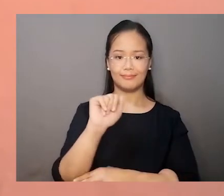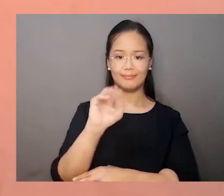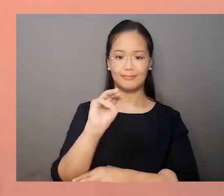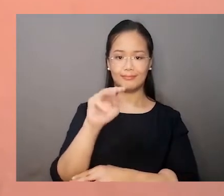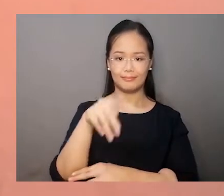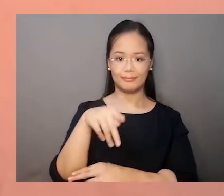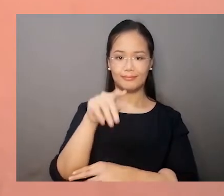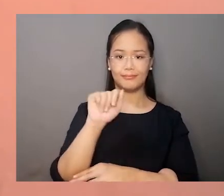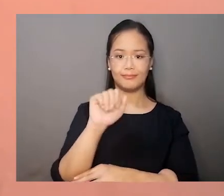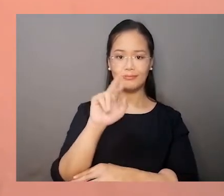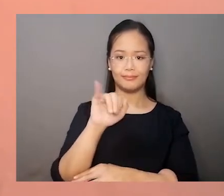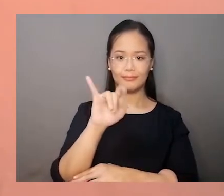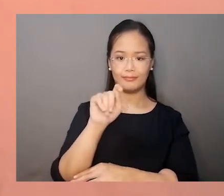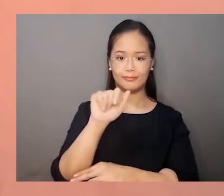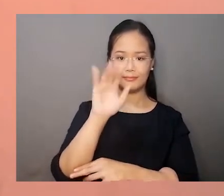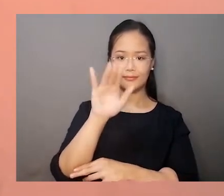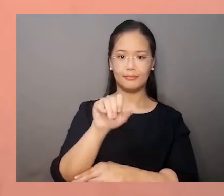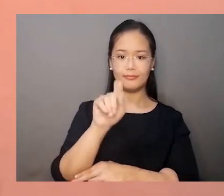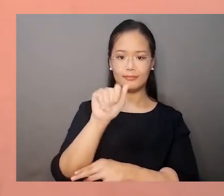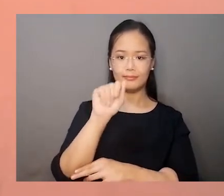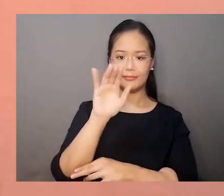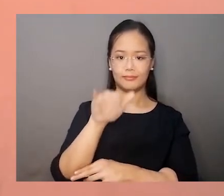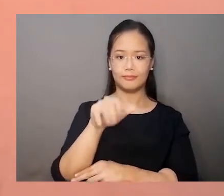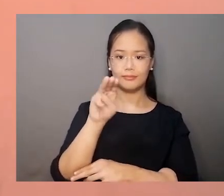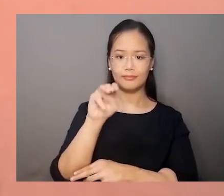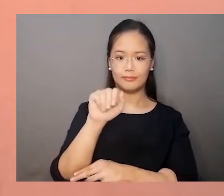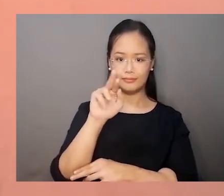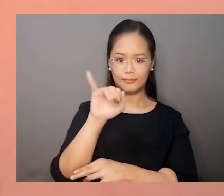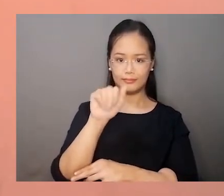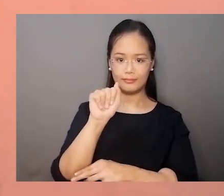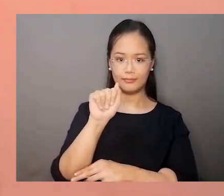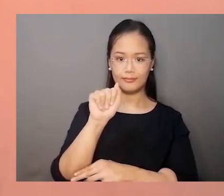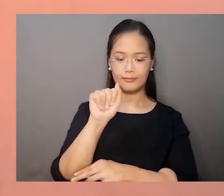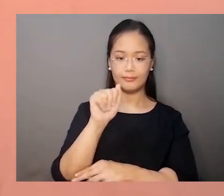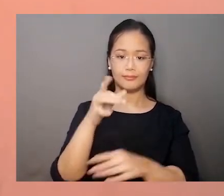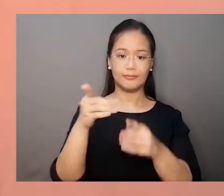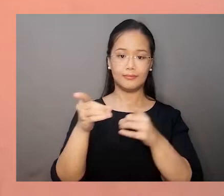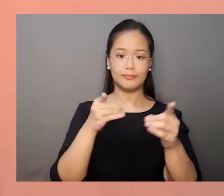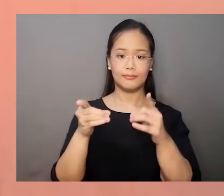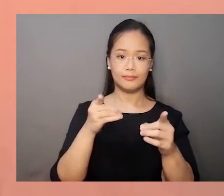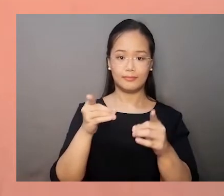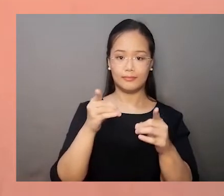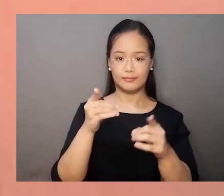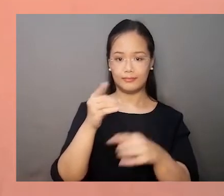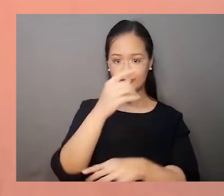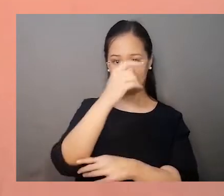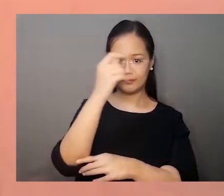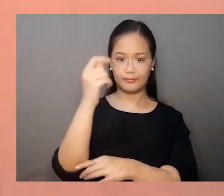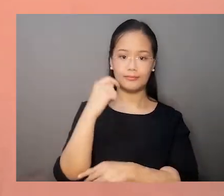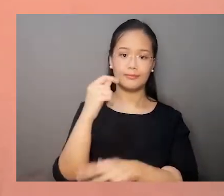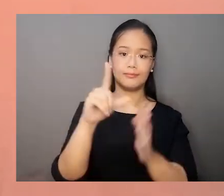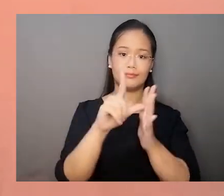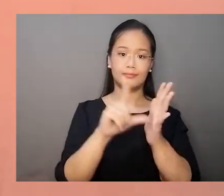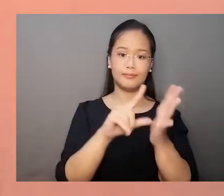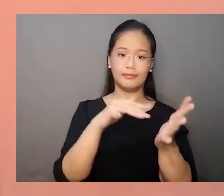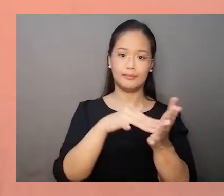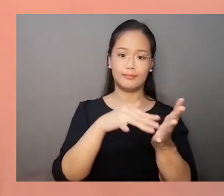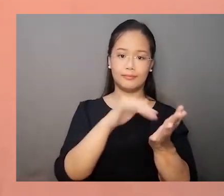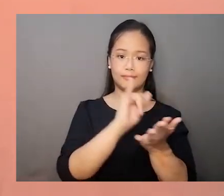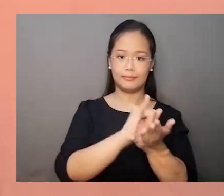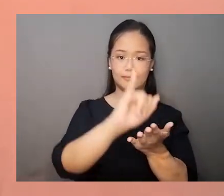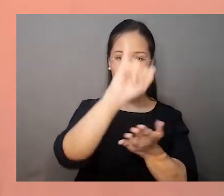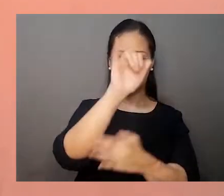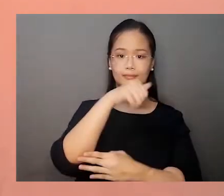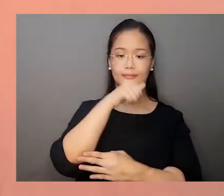I am Amparita Sta, the Director of the Graduate Legal Studies Institute of the Ateneo Law School and the Director of the